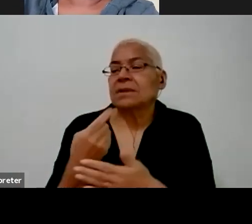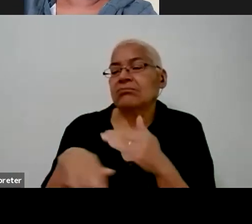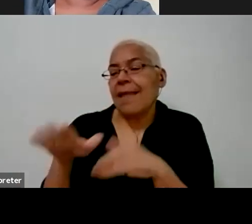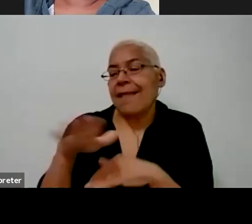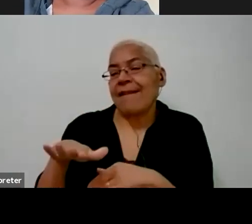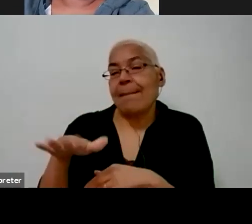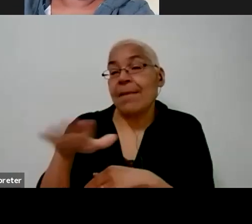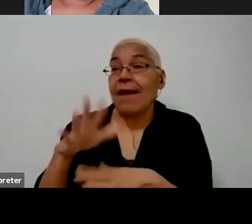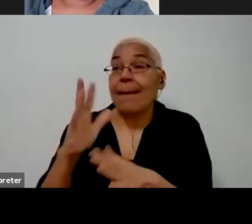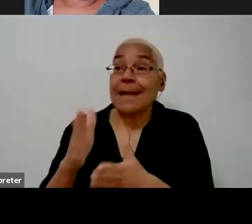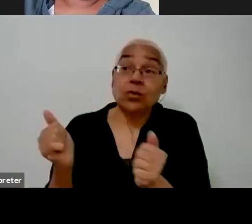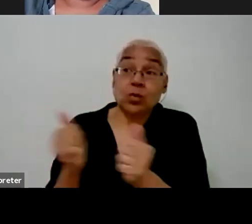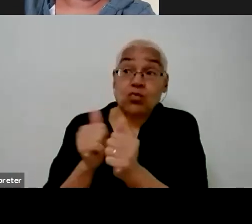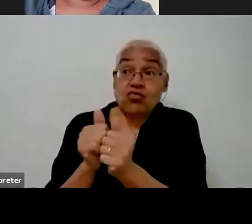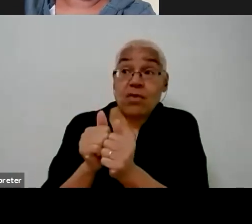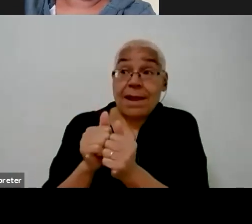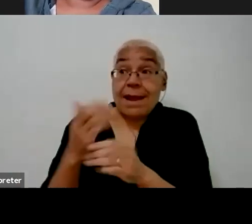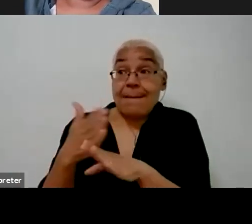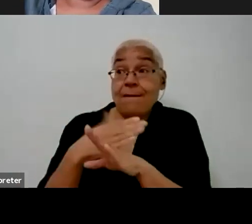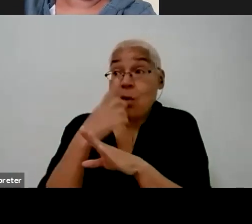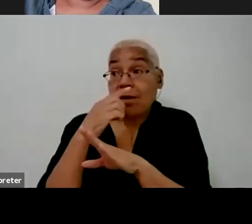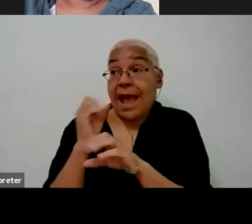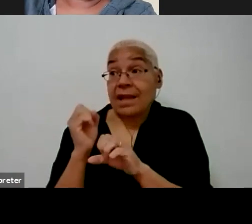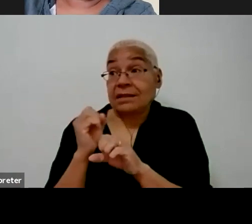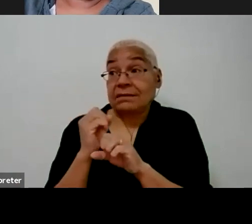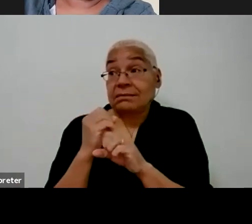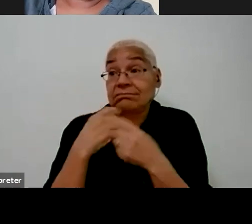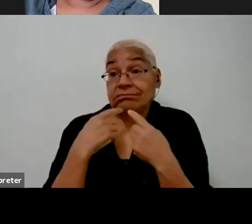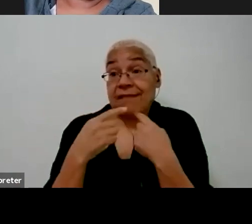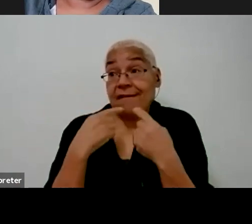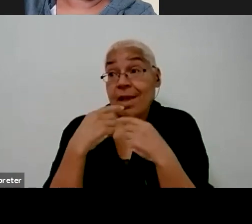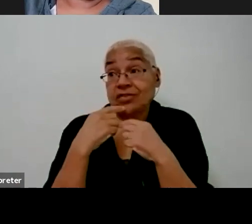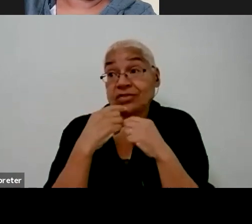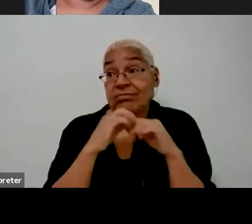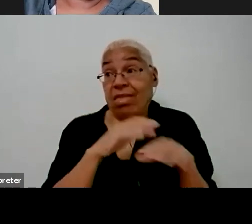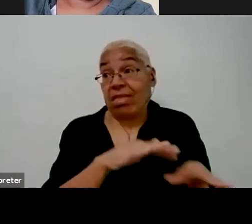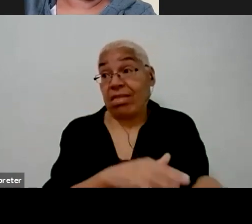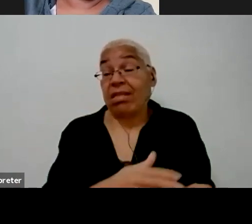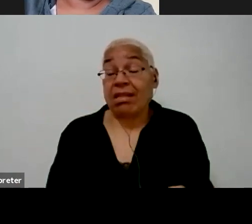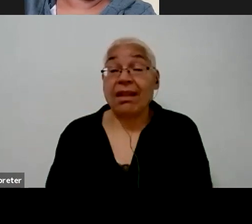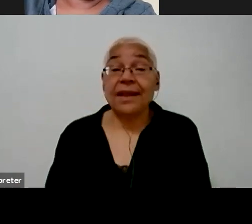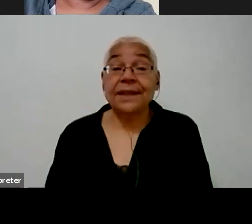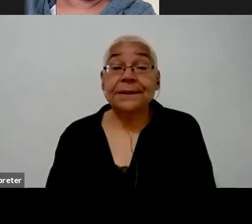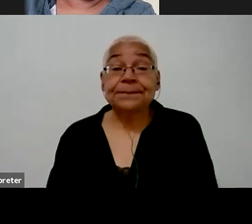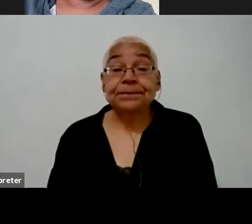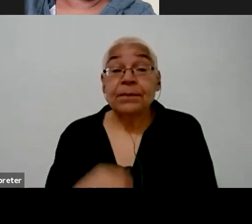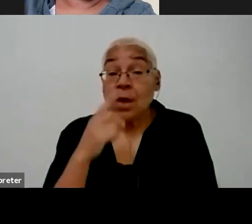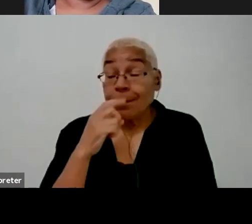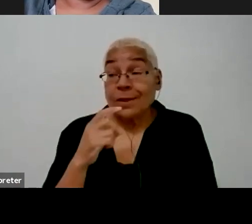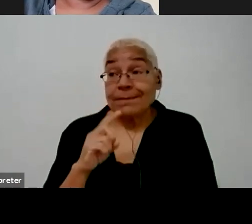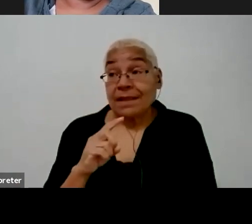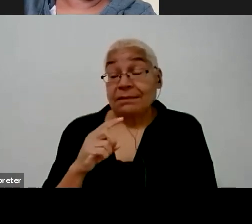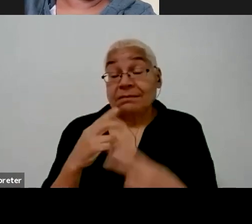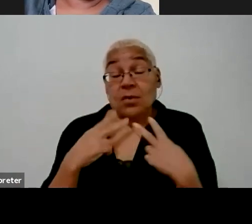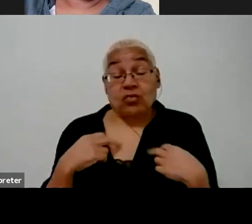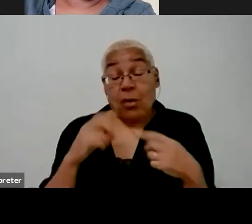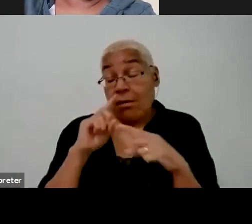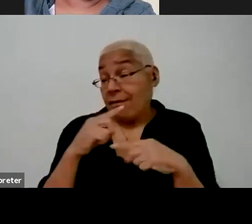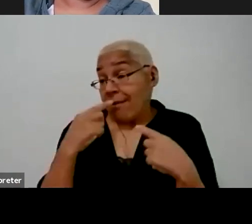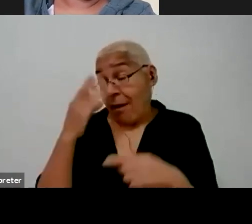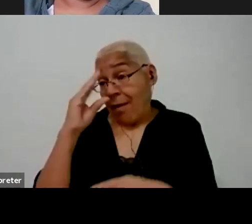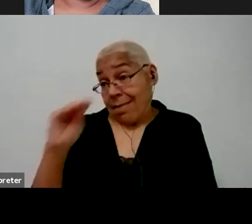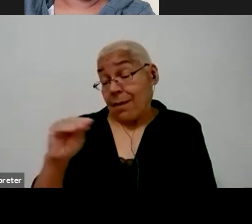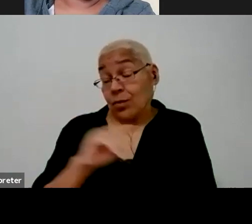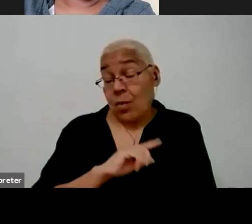other people about it. So it may understand, yeah, thank you. But they're not able to tell you, unfortunately, because of protecting